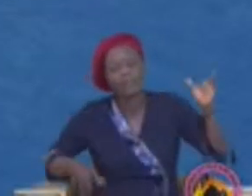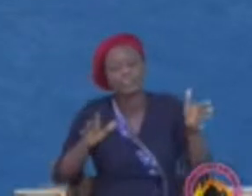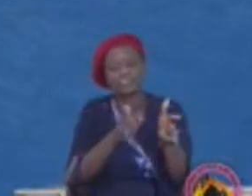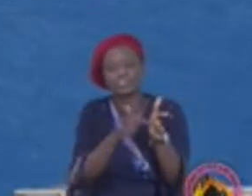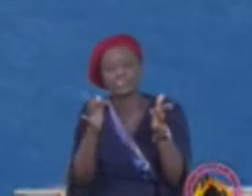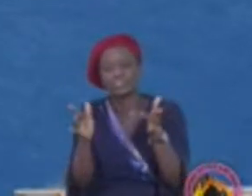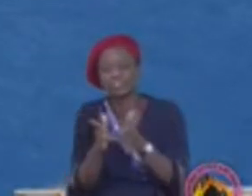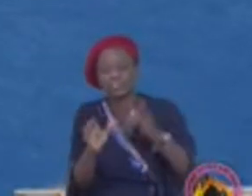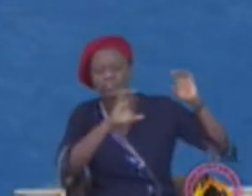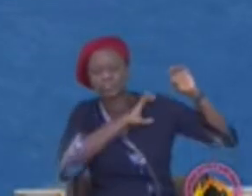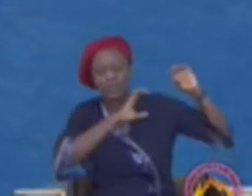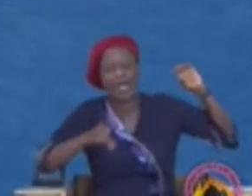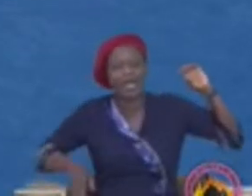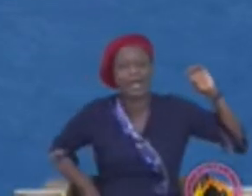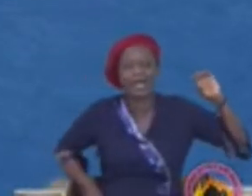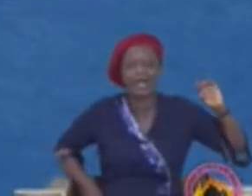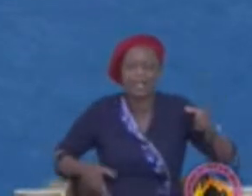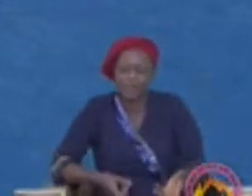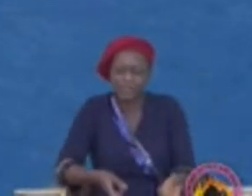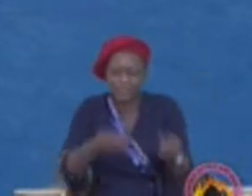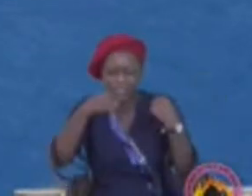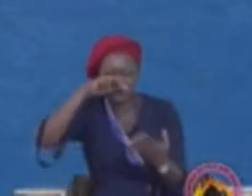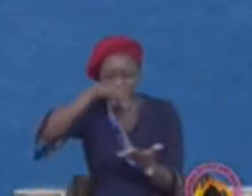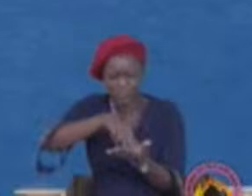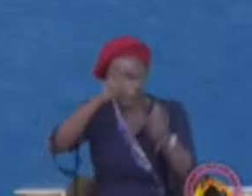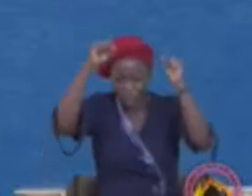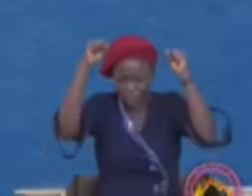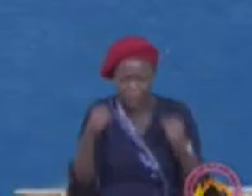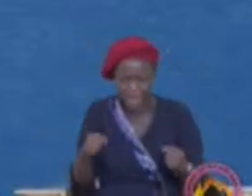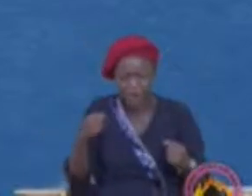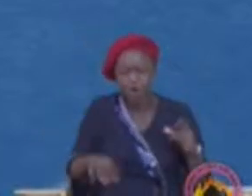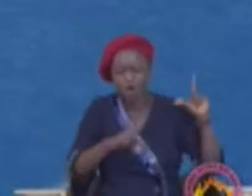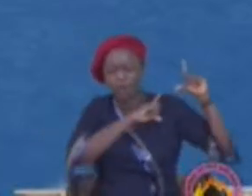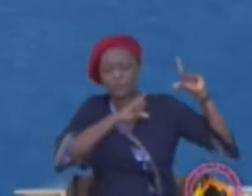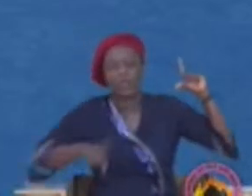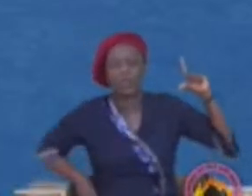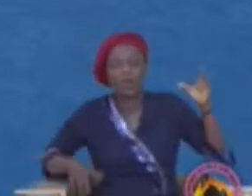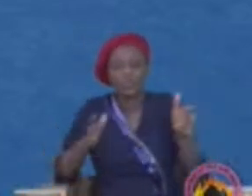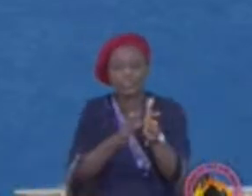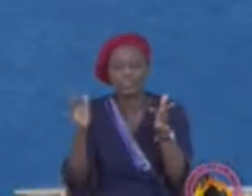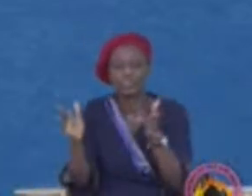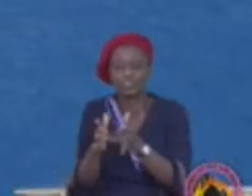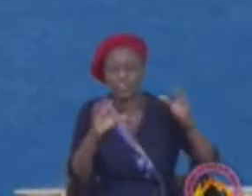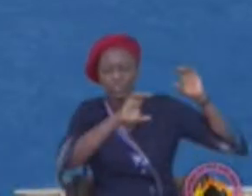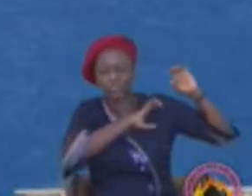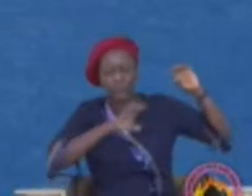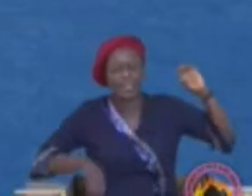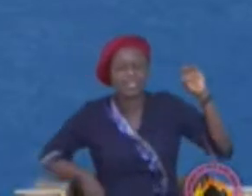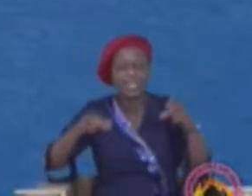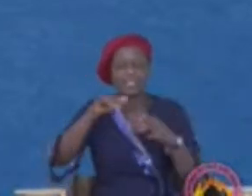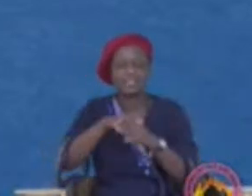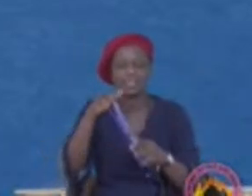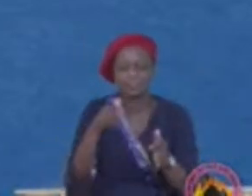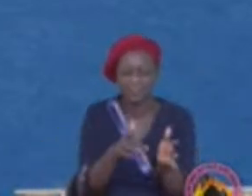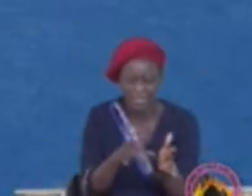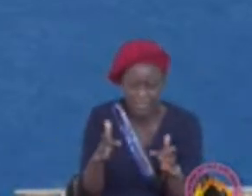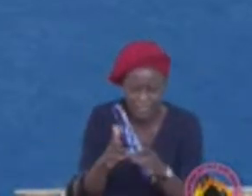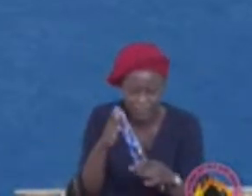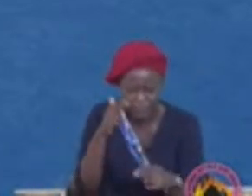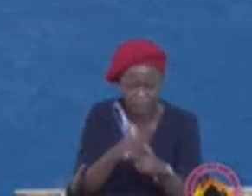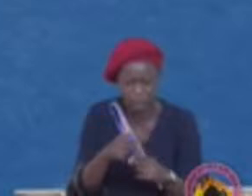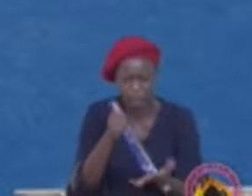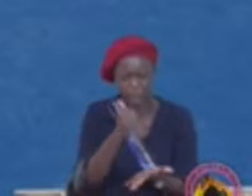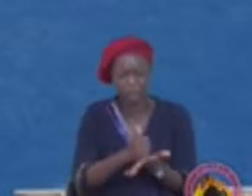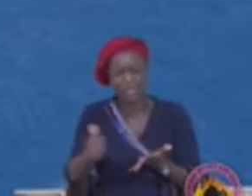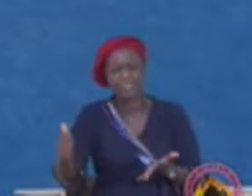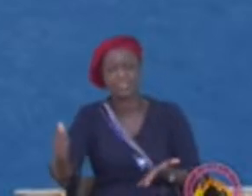the name of Jesus. Receive the resurrection power of the Lord Jesus Christ. In the name of Jesus. Shout this one